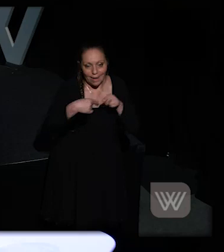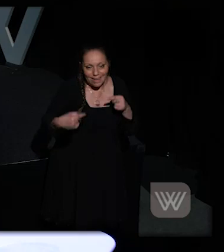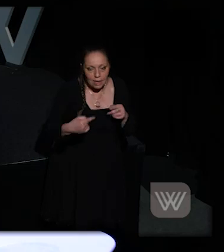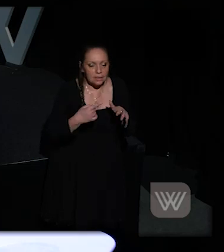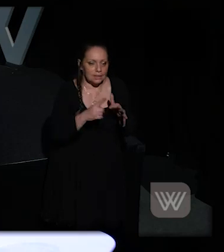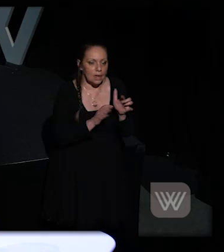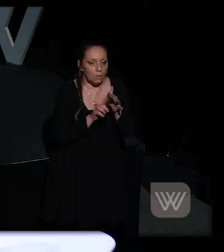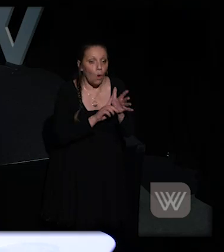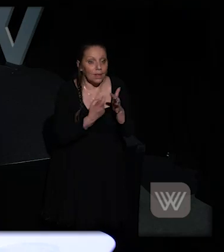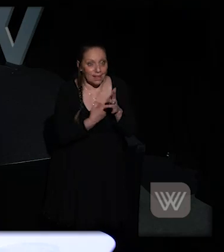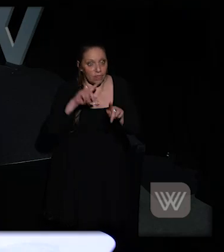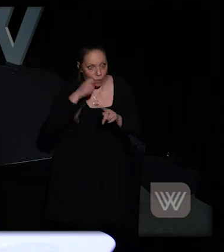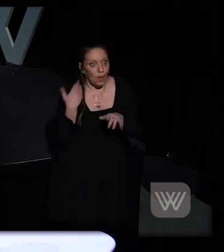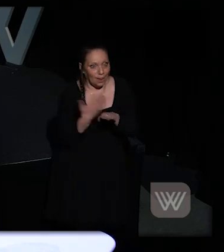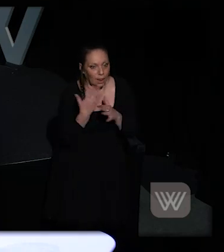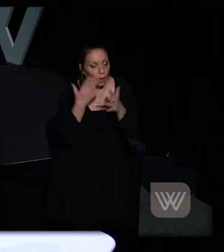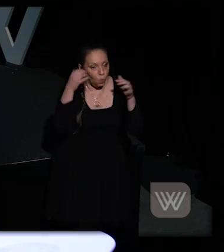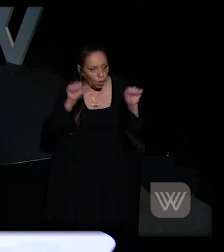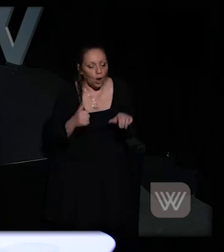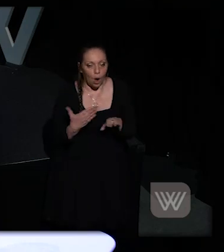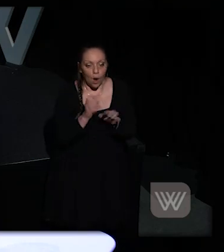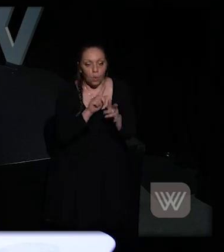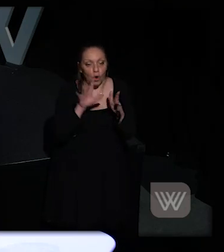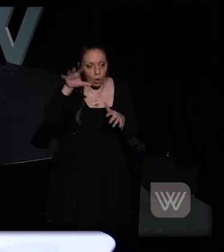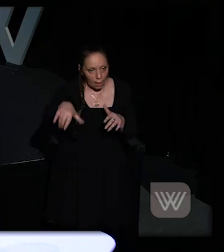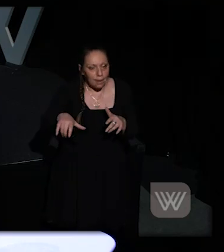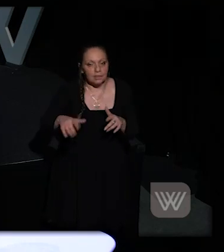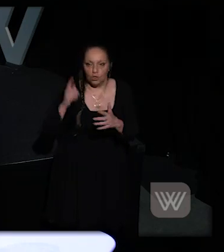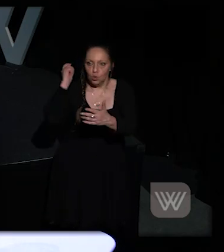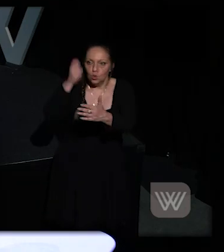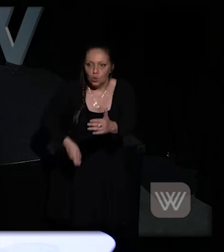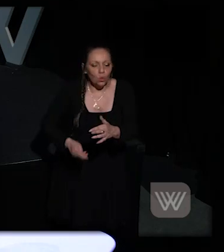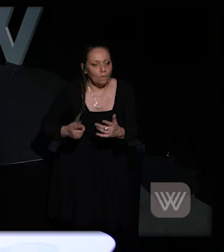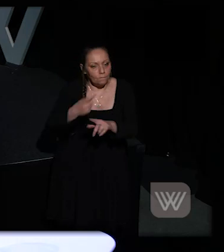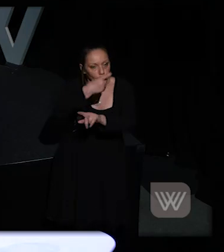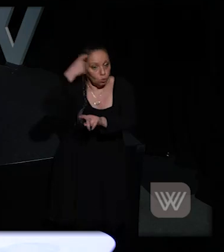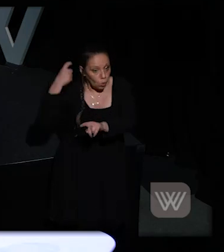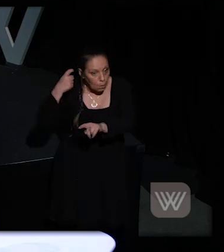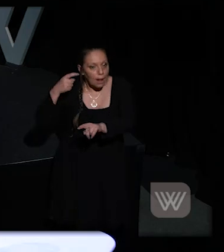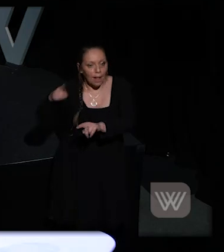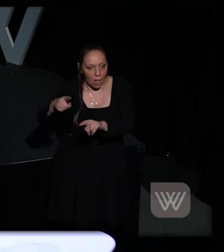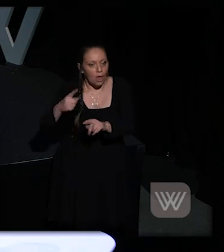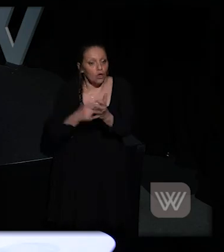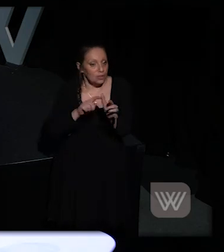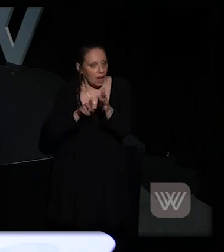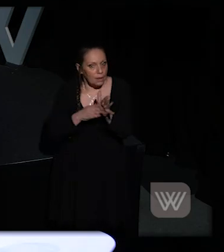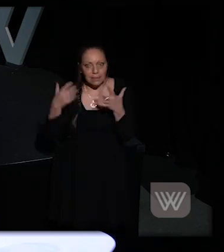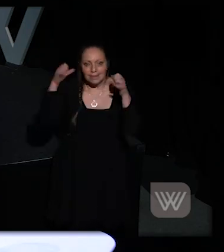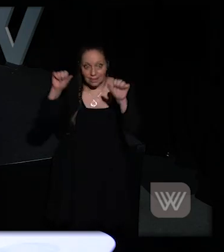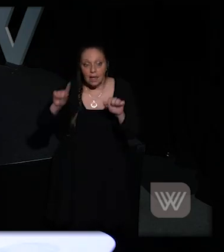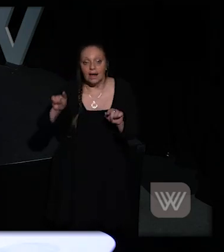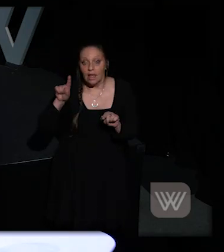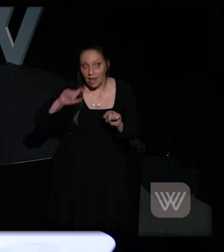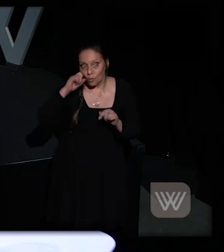going to succeed. So workplaces are going to get sued for trauma, and those claims are going to succeed. So I think